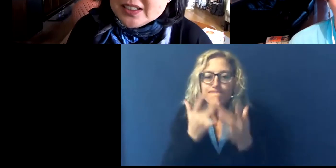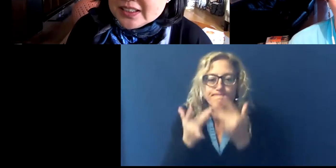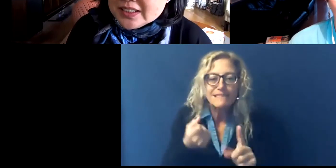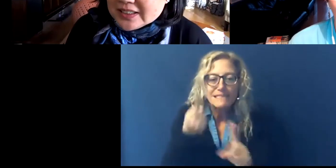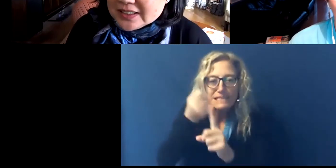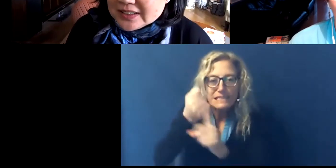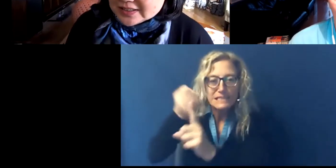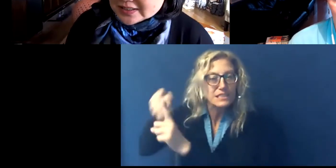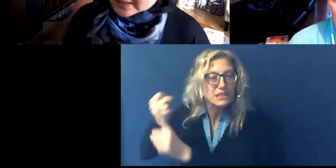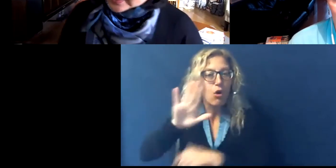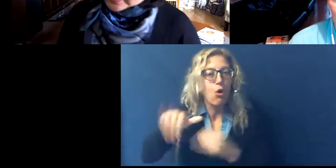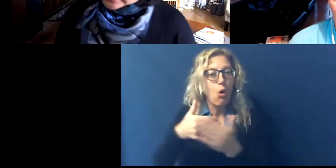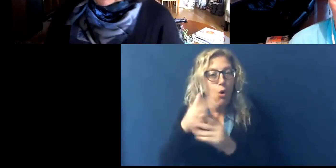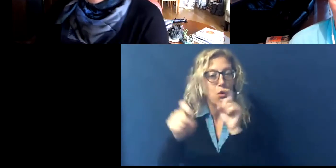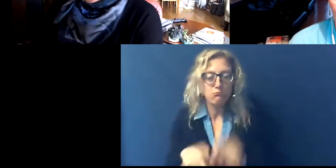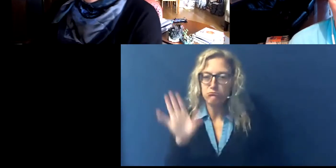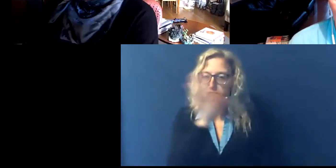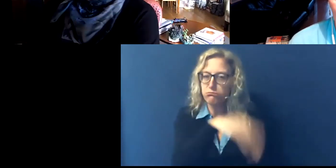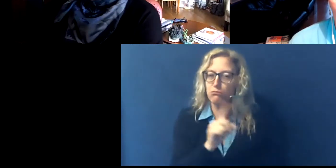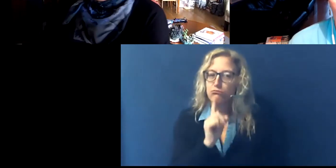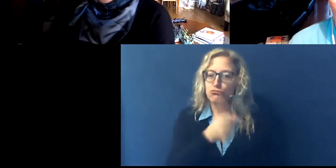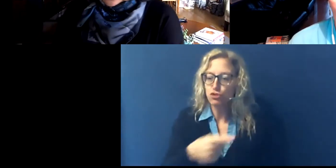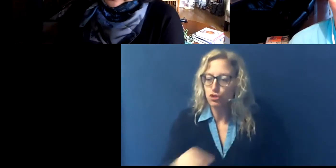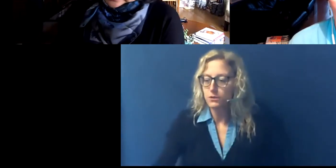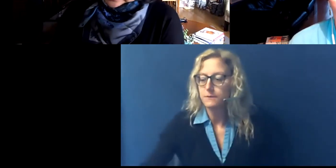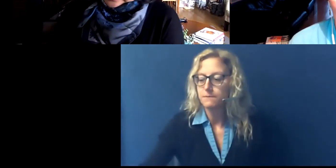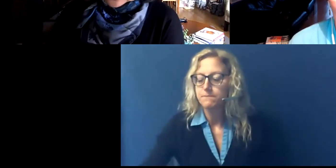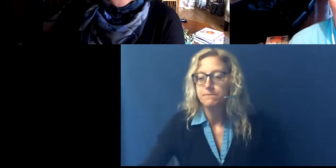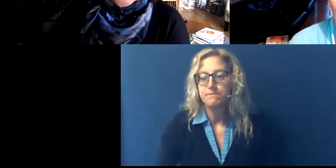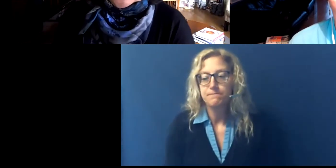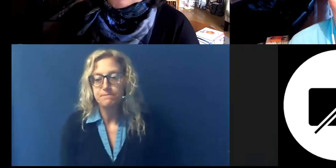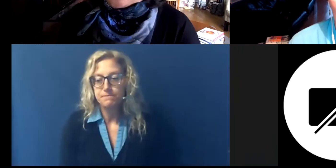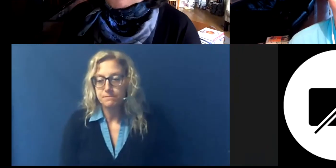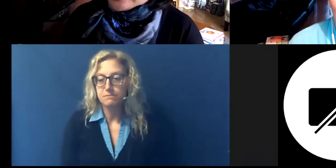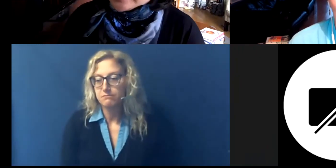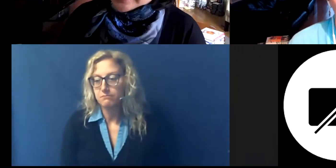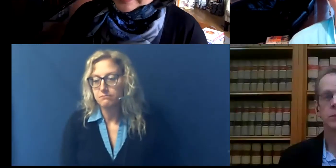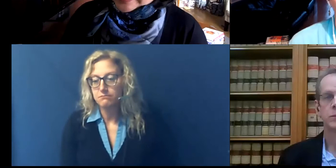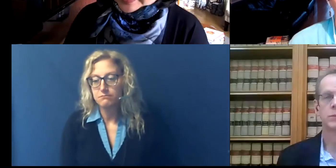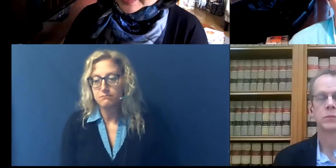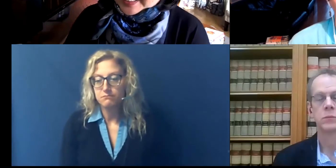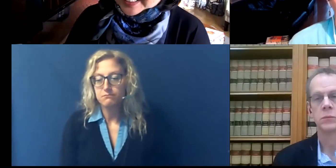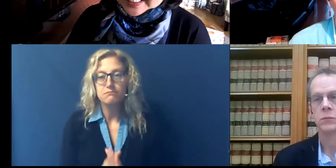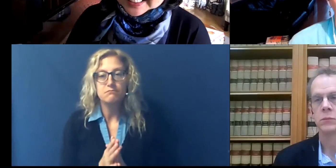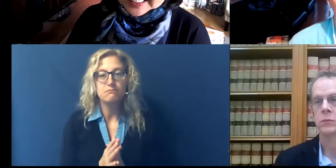possible. Sure, give me 2 seconds. Or Jeannie.